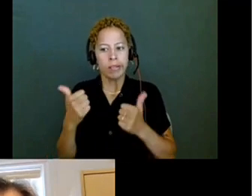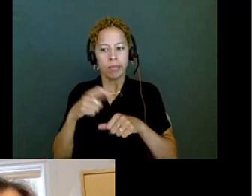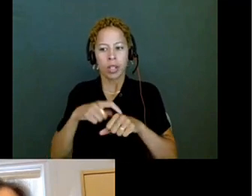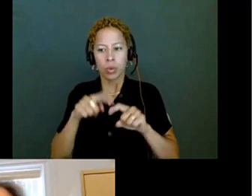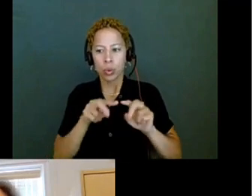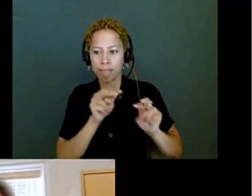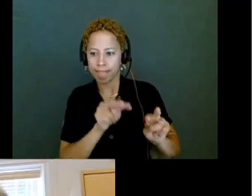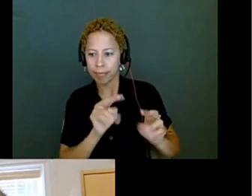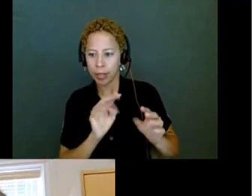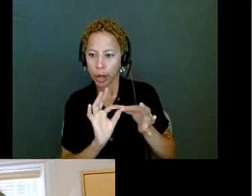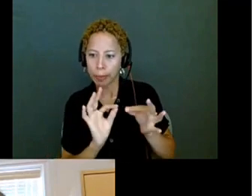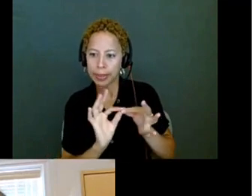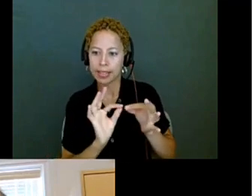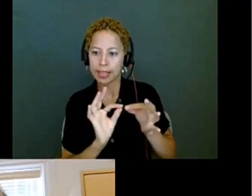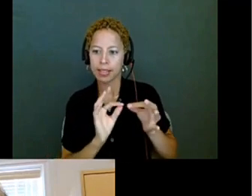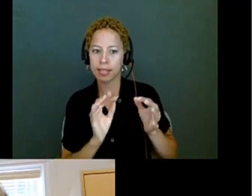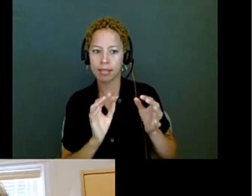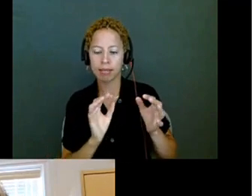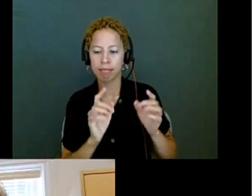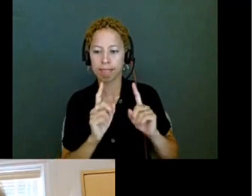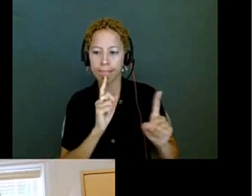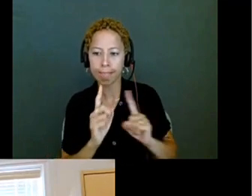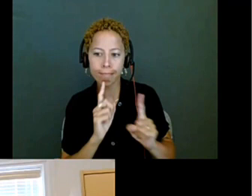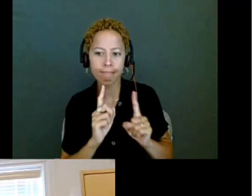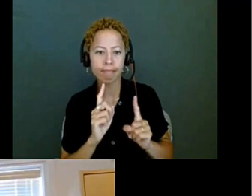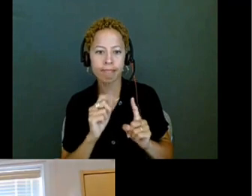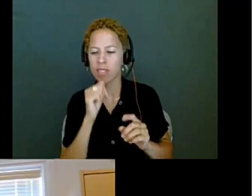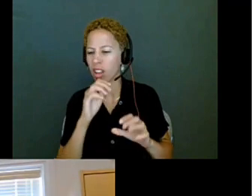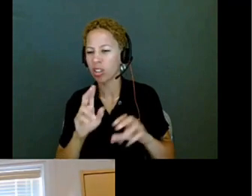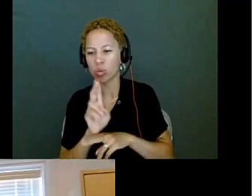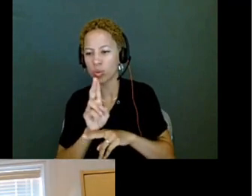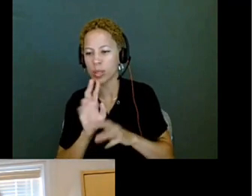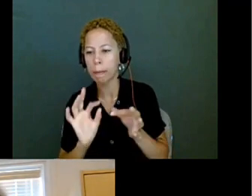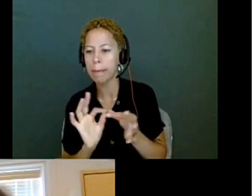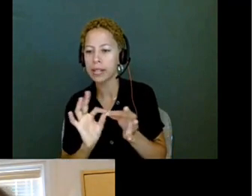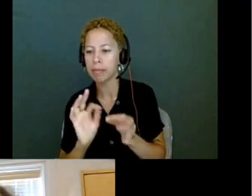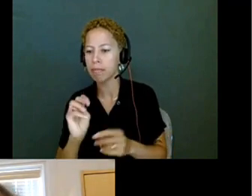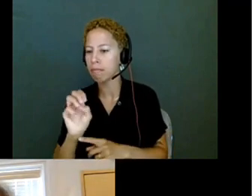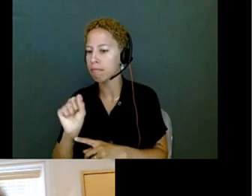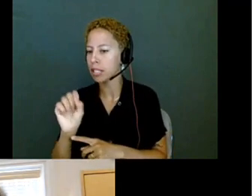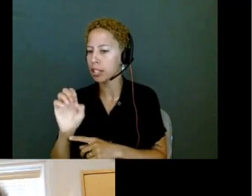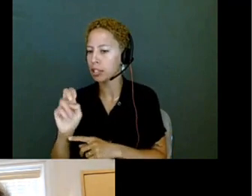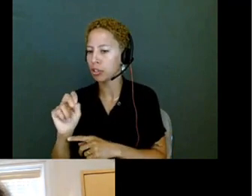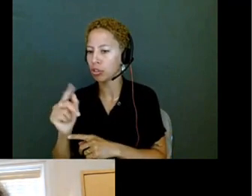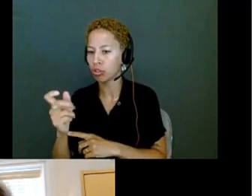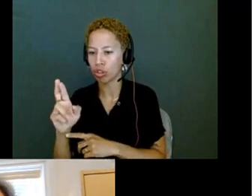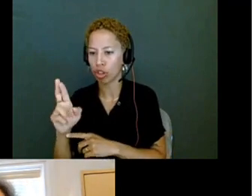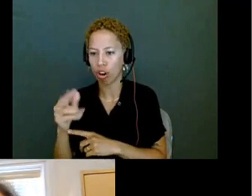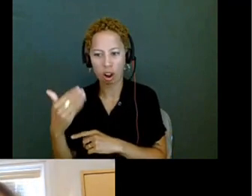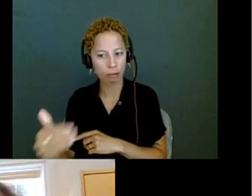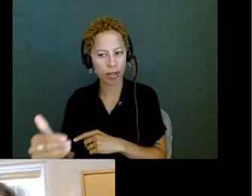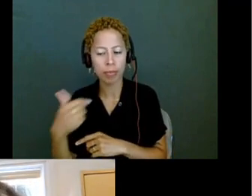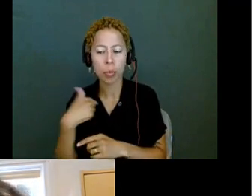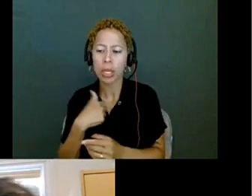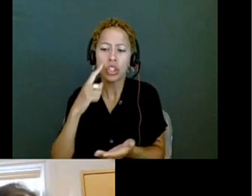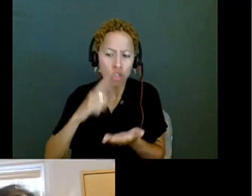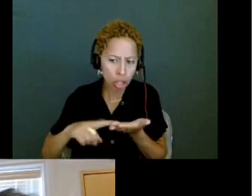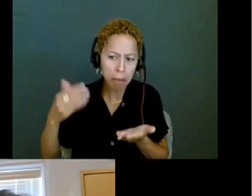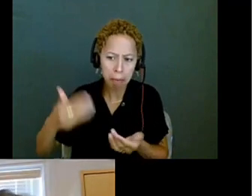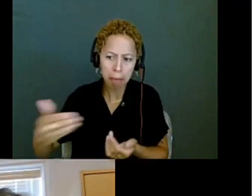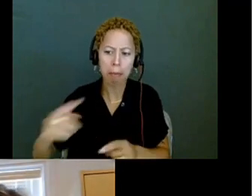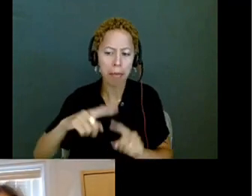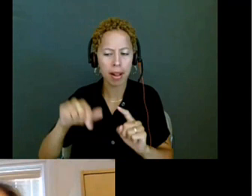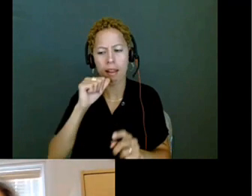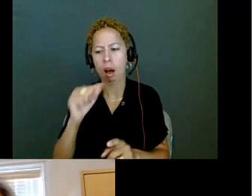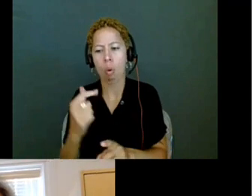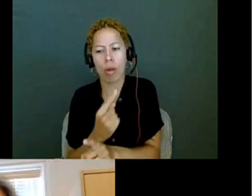might. So we don't use Messenger much in there. Do go in and check it once in a while, but not regularly.